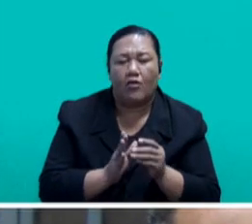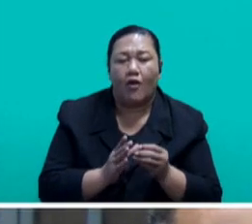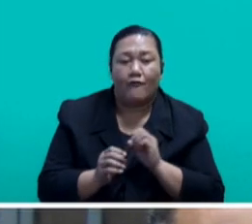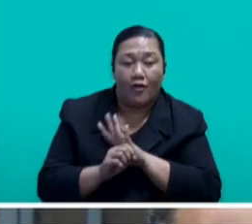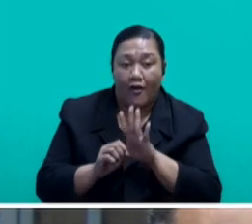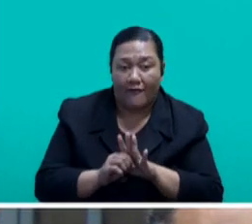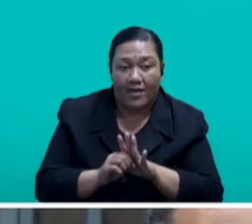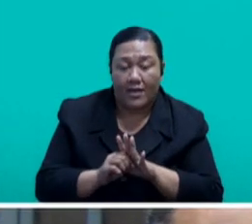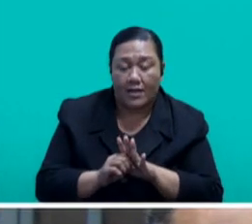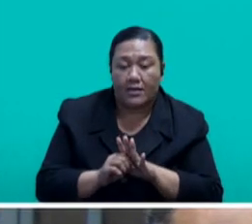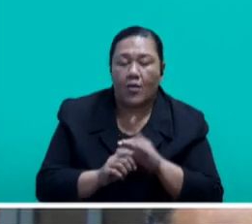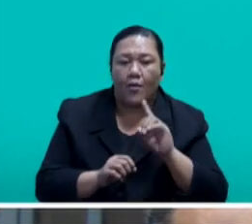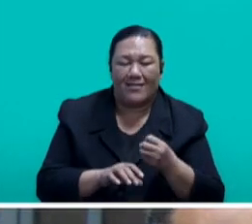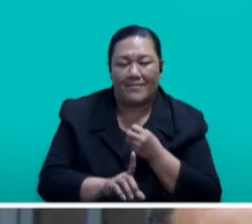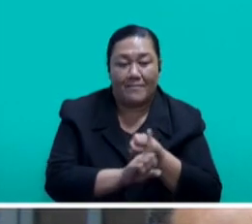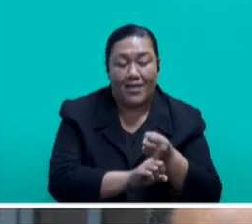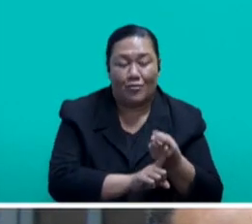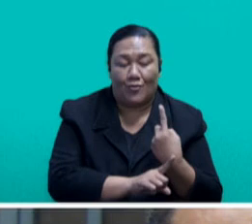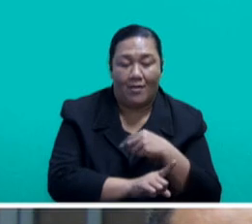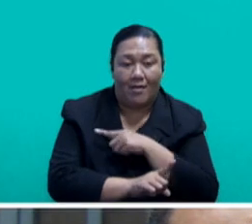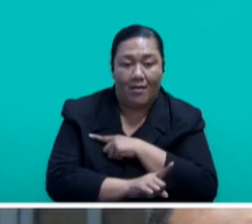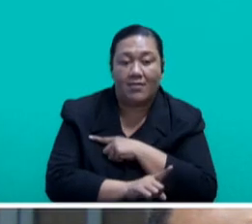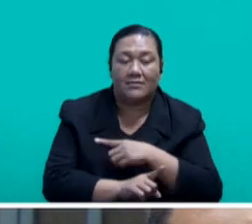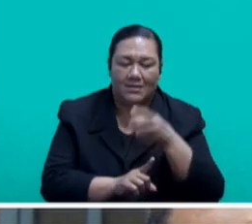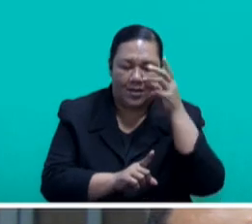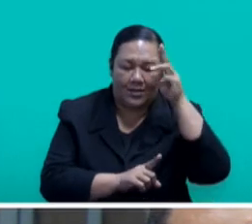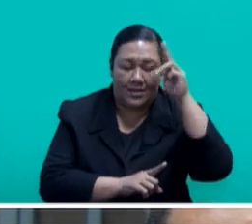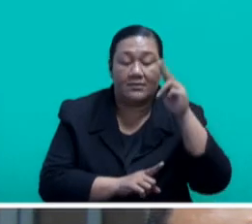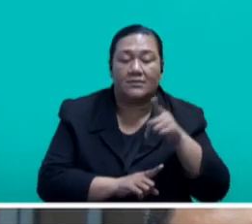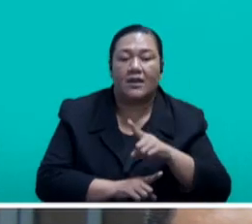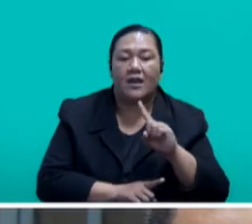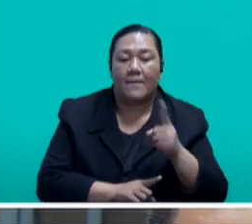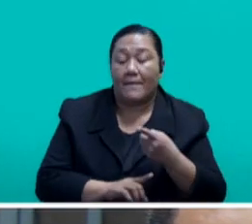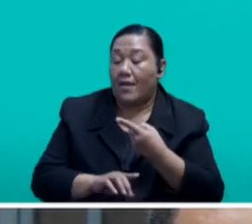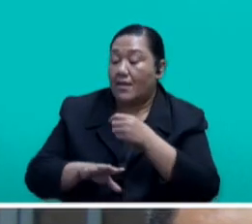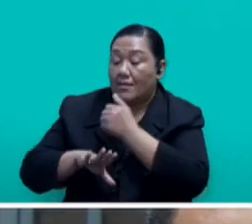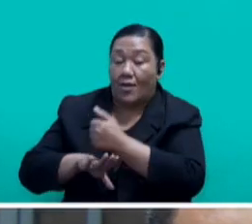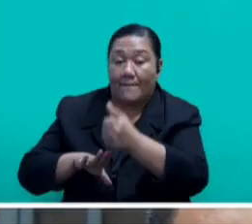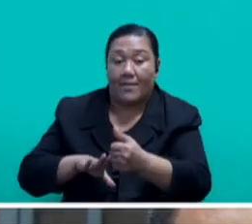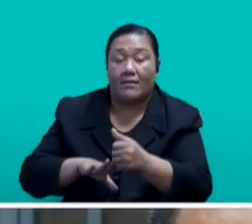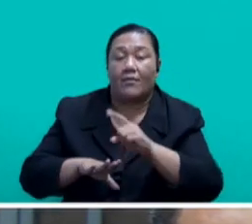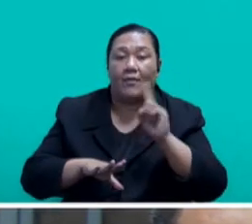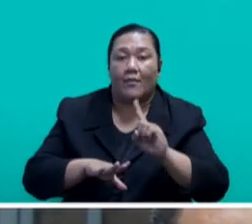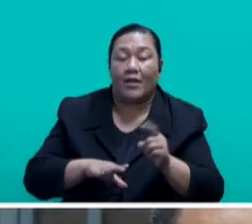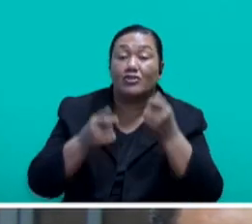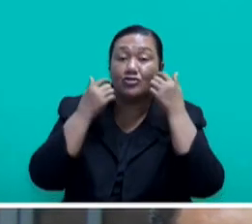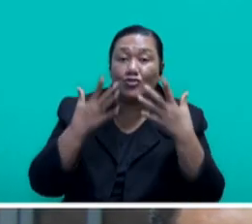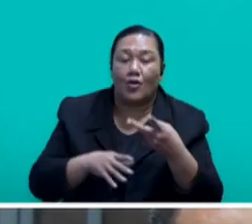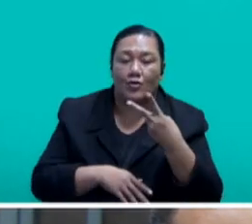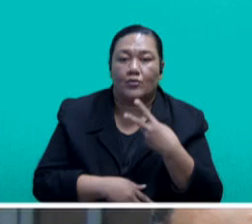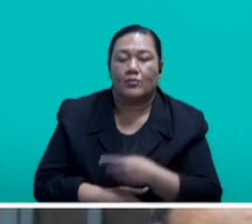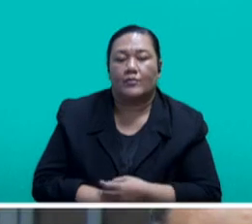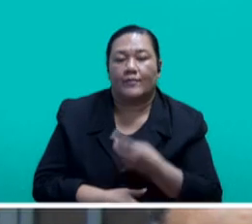our nation's economy, the coalition government has shown through the